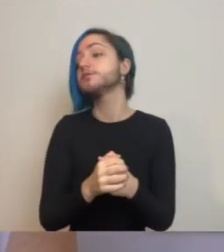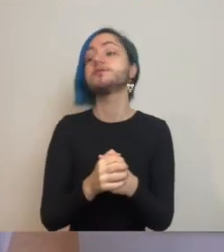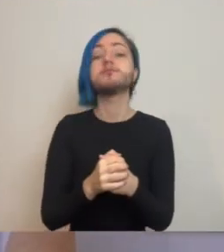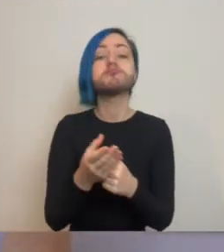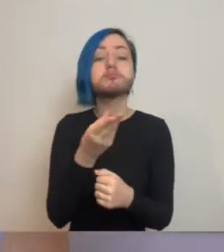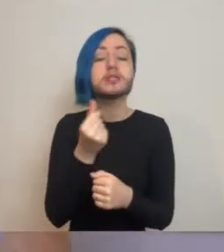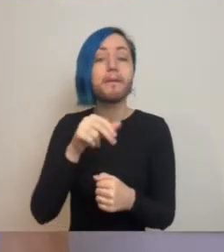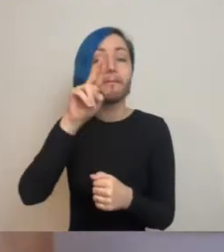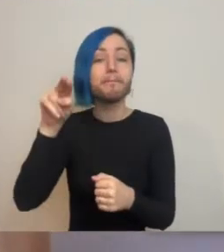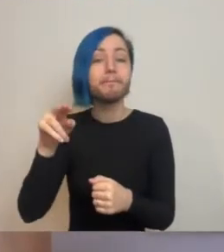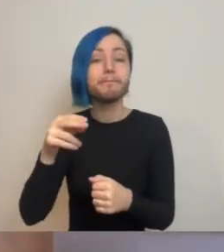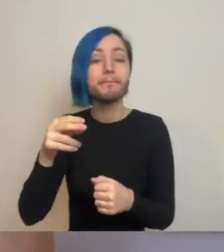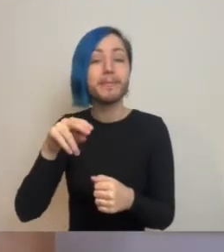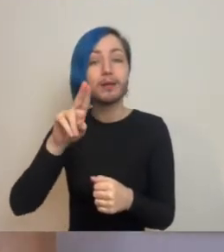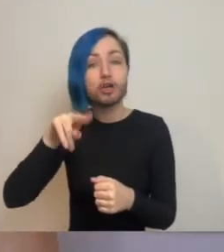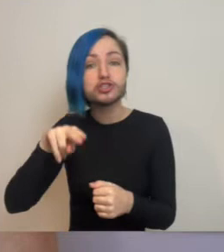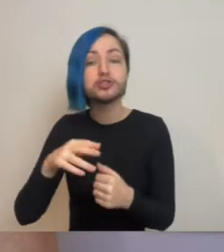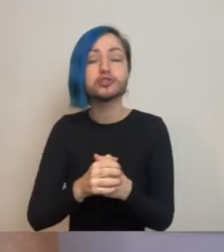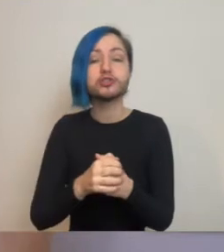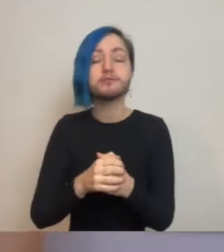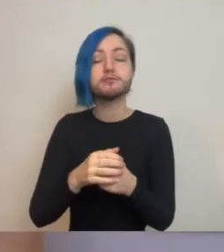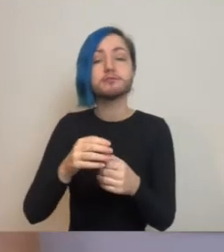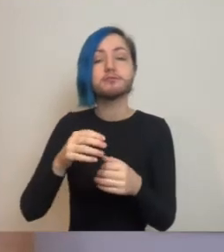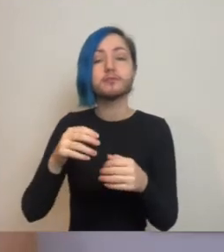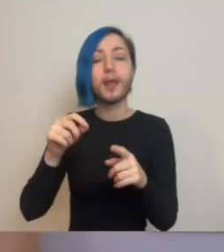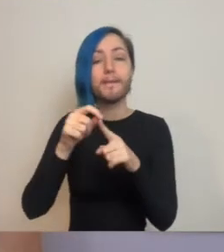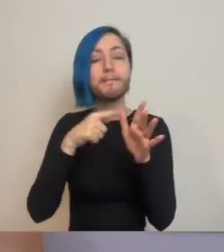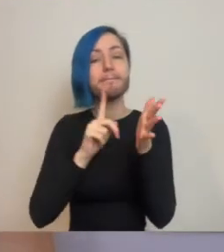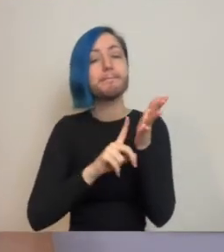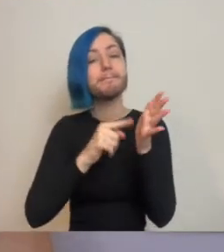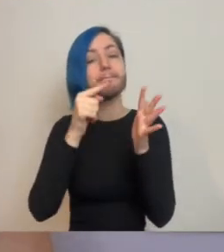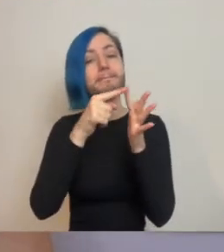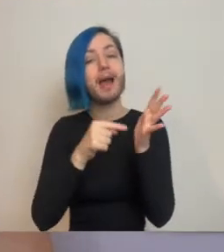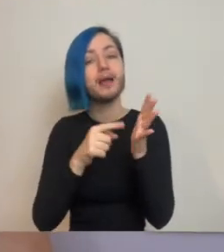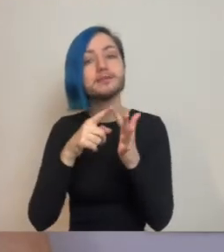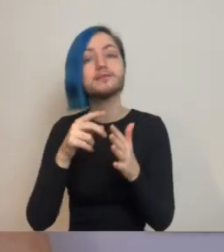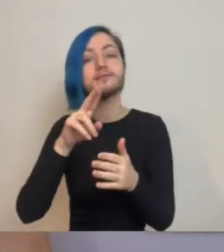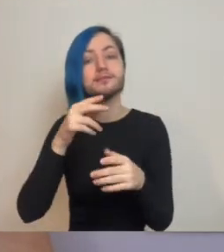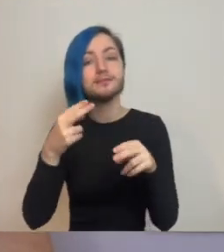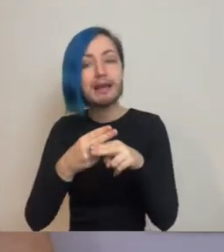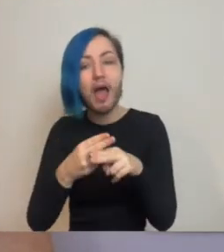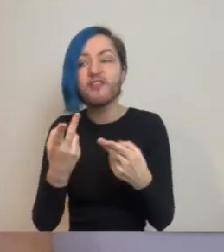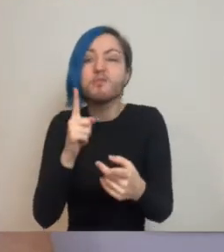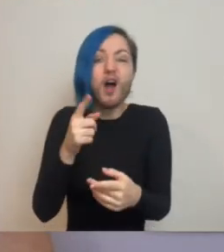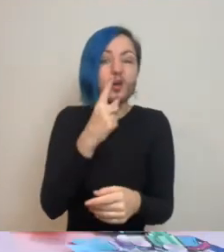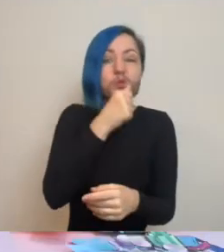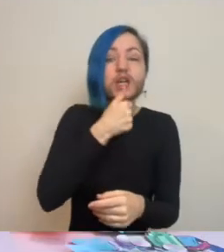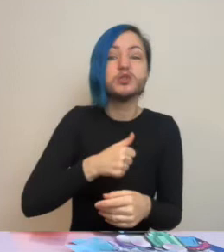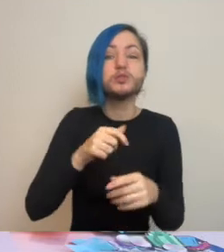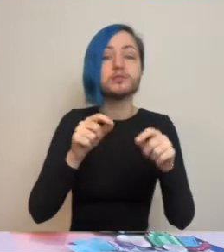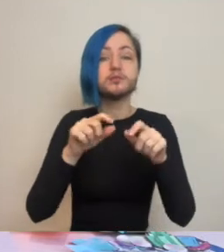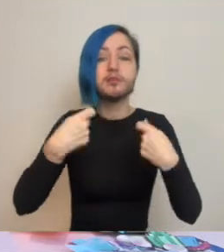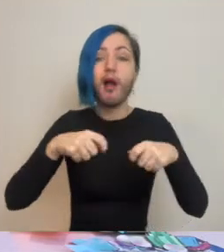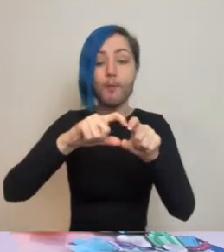of paintbrushes, a palette knife. But you can also use a little strip of cardboard if you don't have a palette knife yourself. And